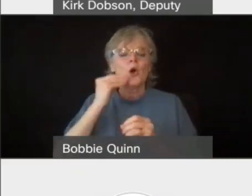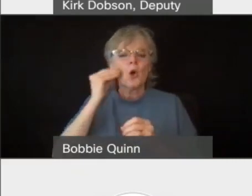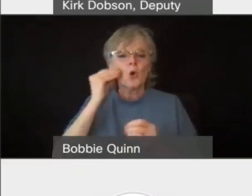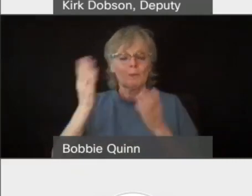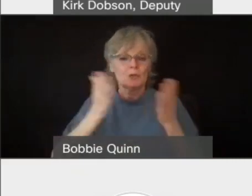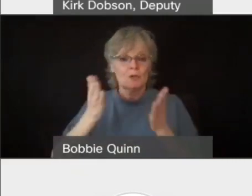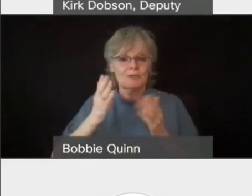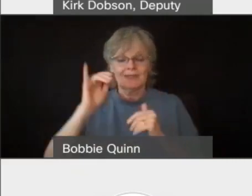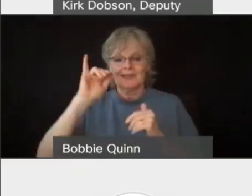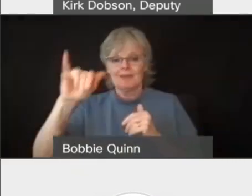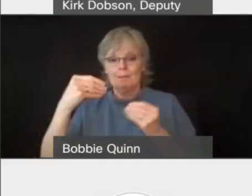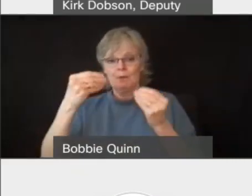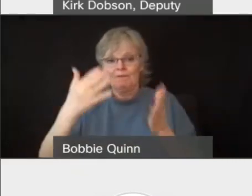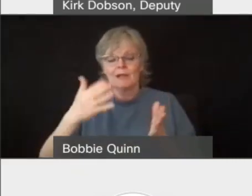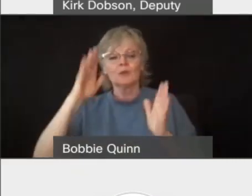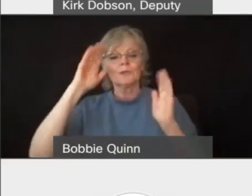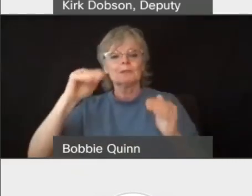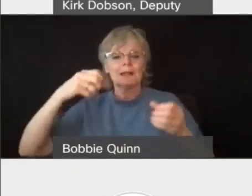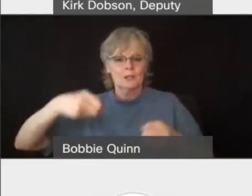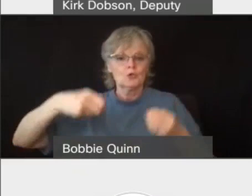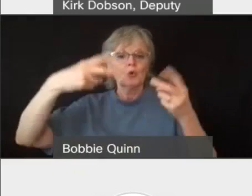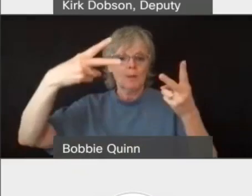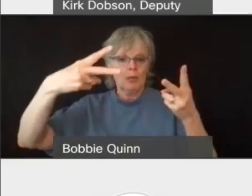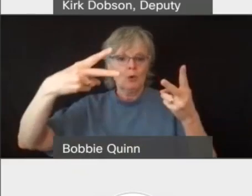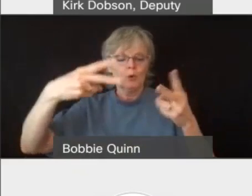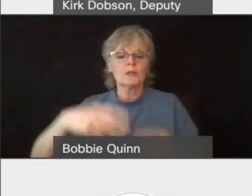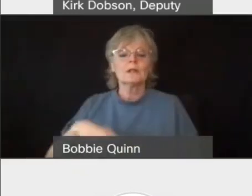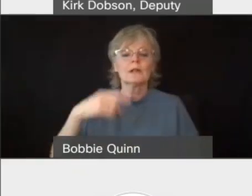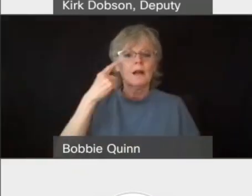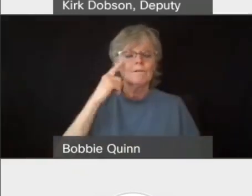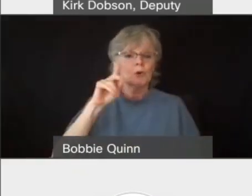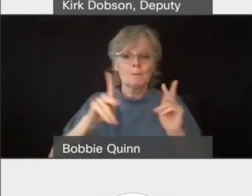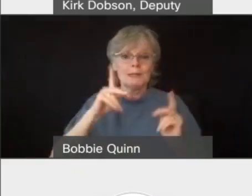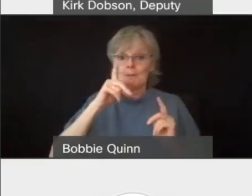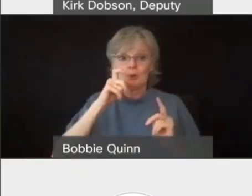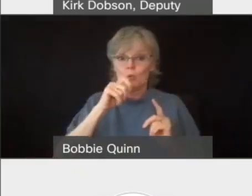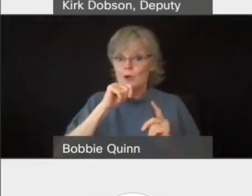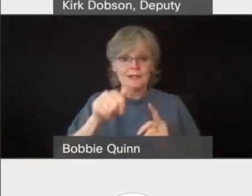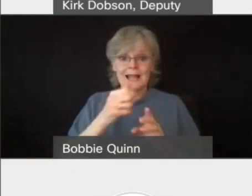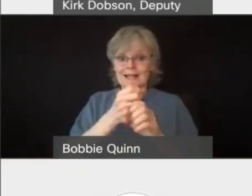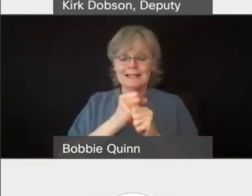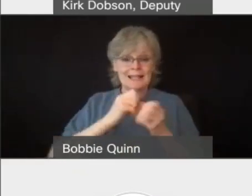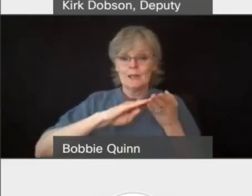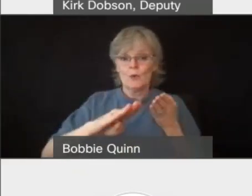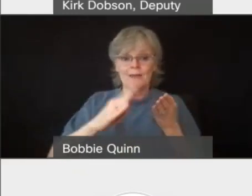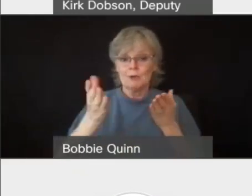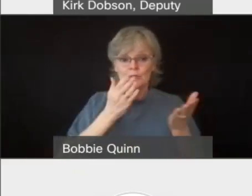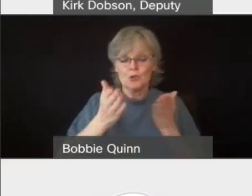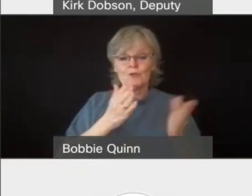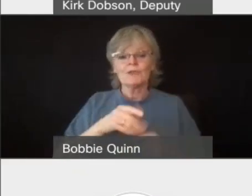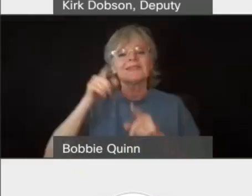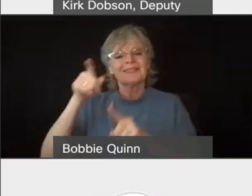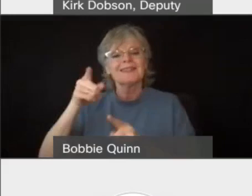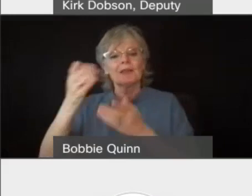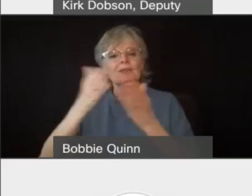expected to upload. For people who are not receiving waiver services, the service